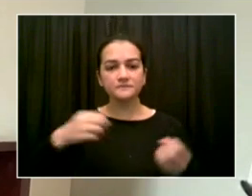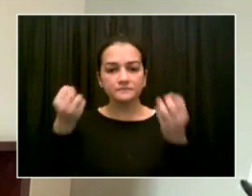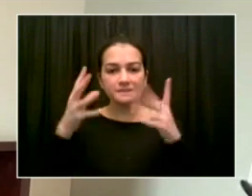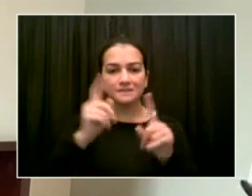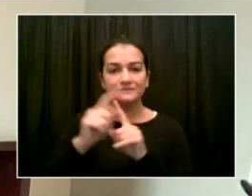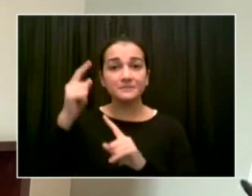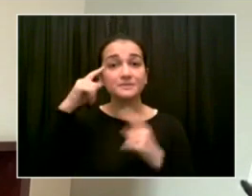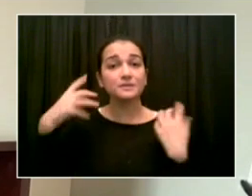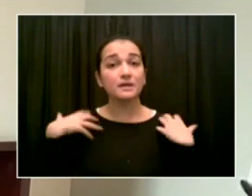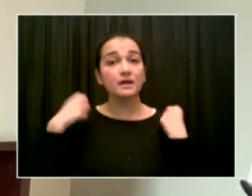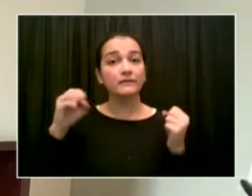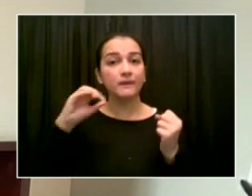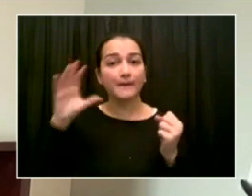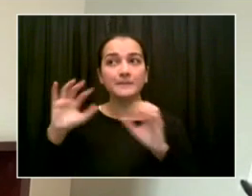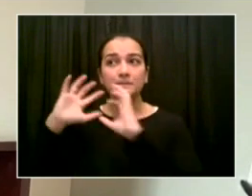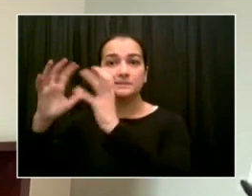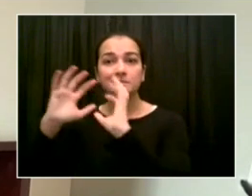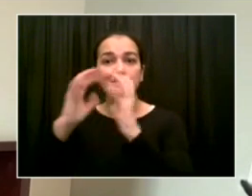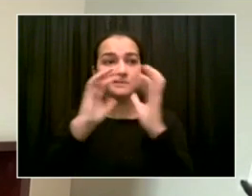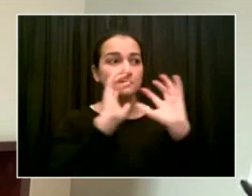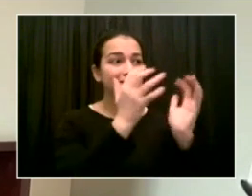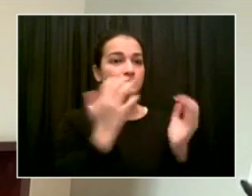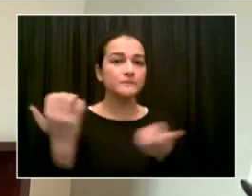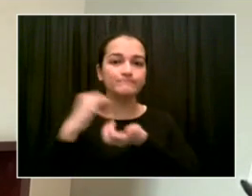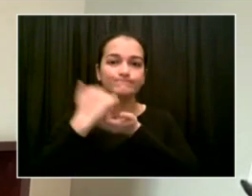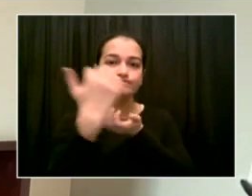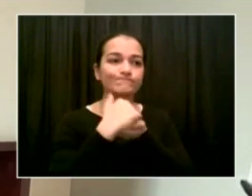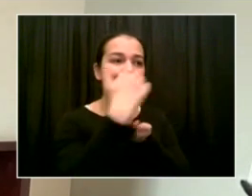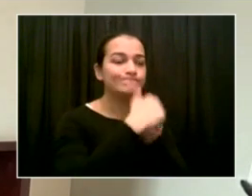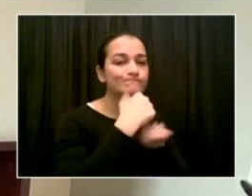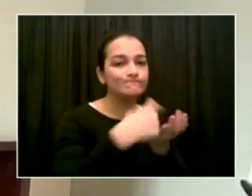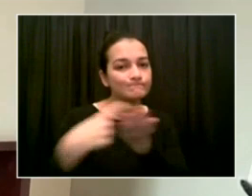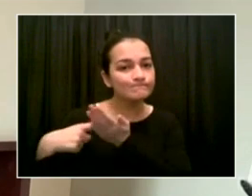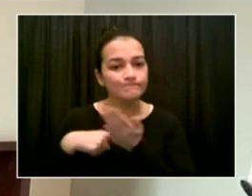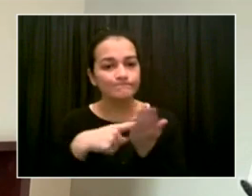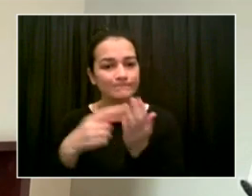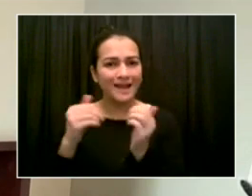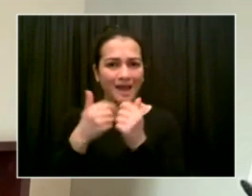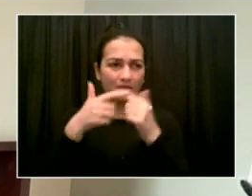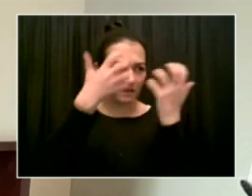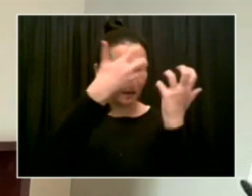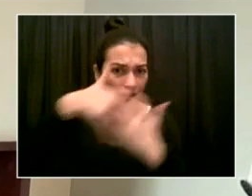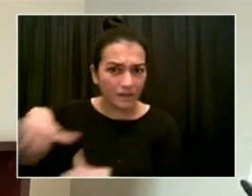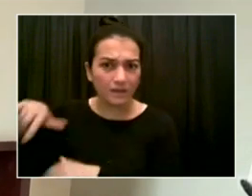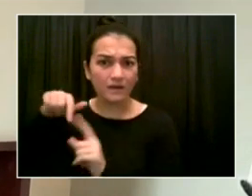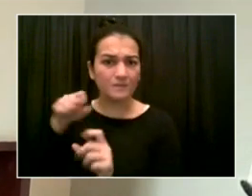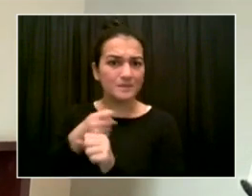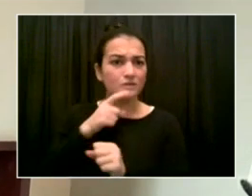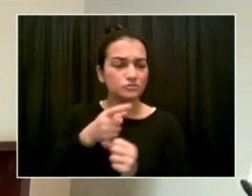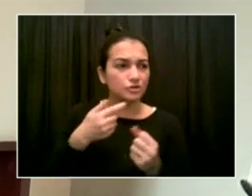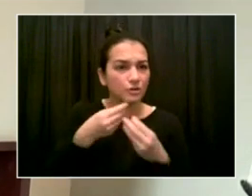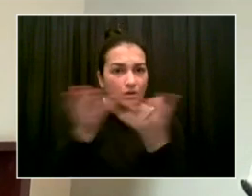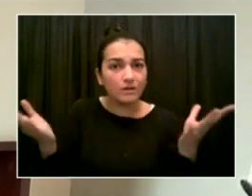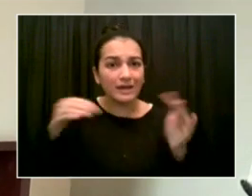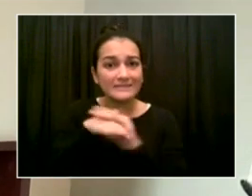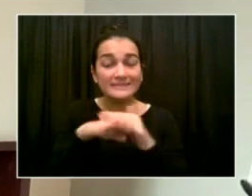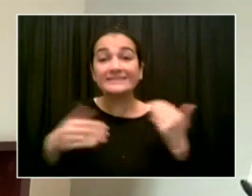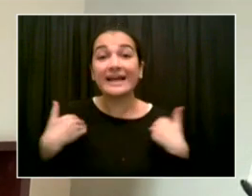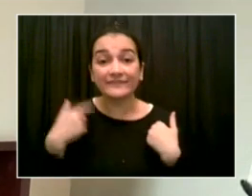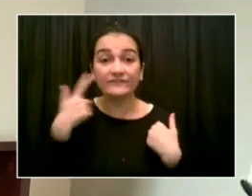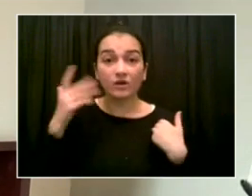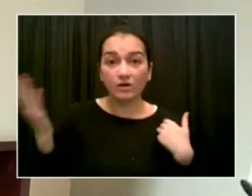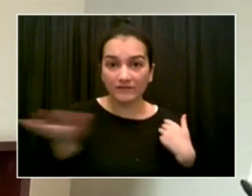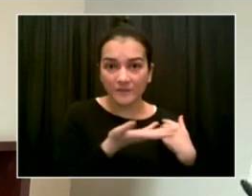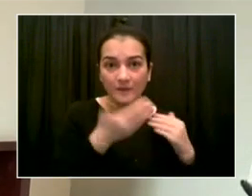toolkit for implementing a full continuum of mental health and substance use care. So we believe that well implemented, this